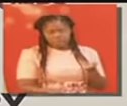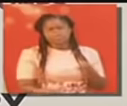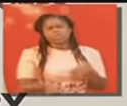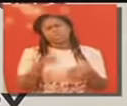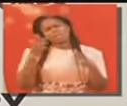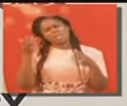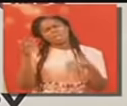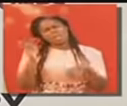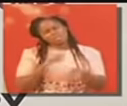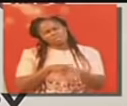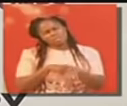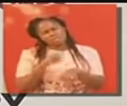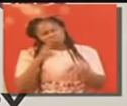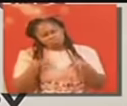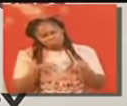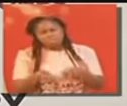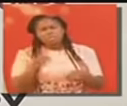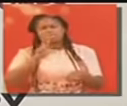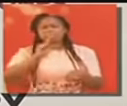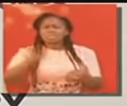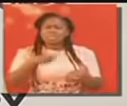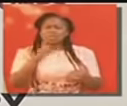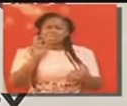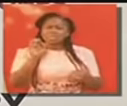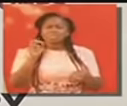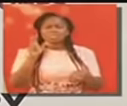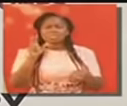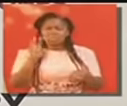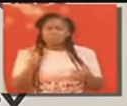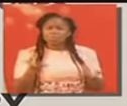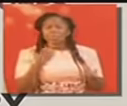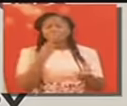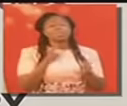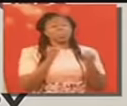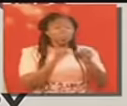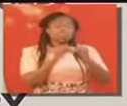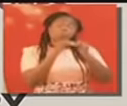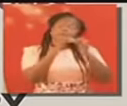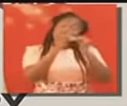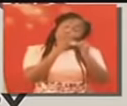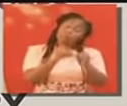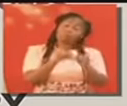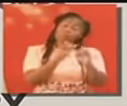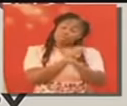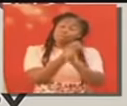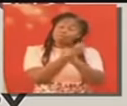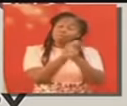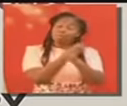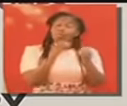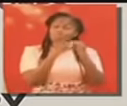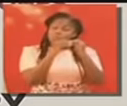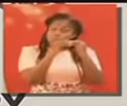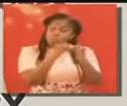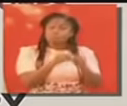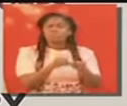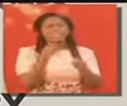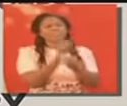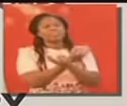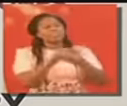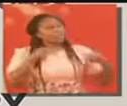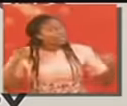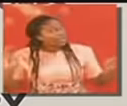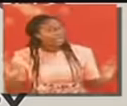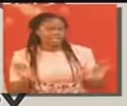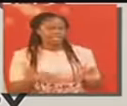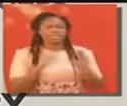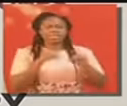3,934. So we need to double 2.5 times that. It's free. It's available at a range of